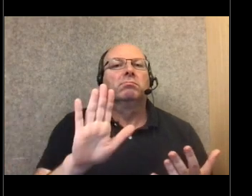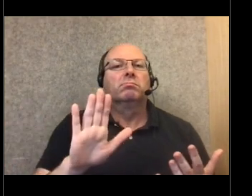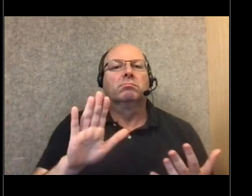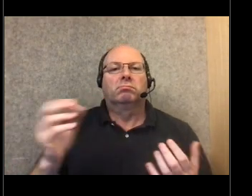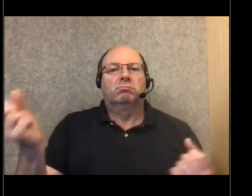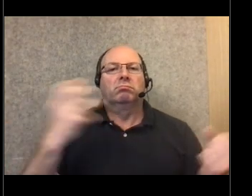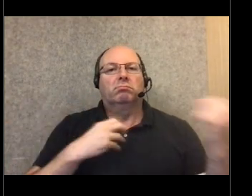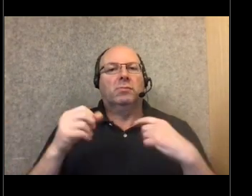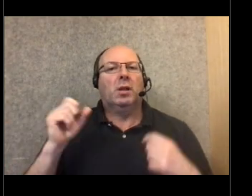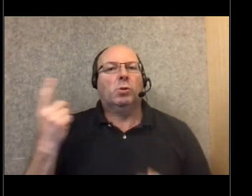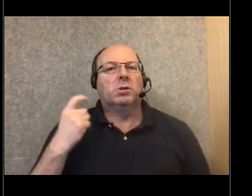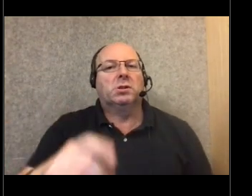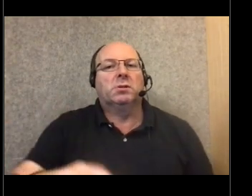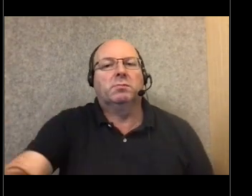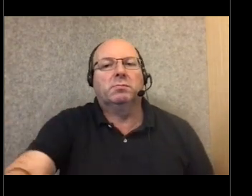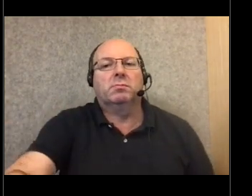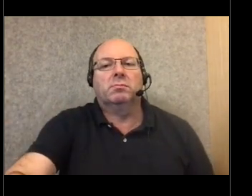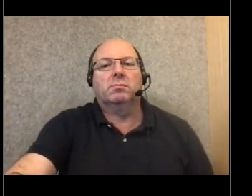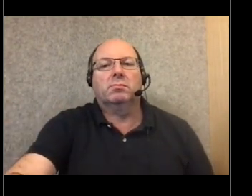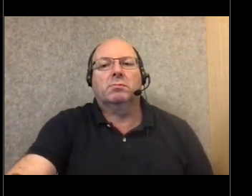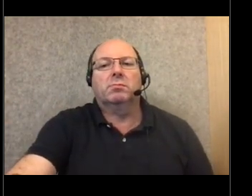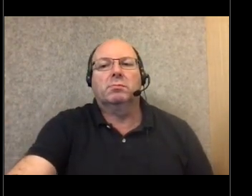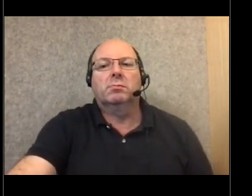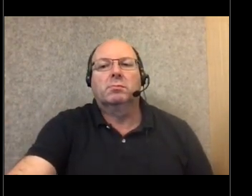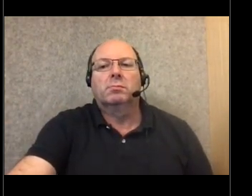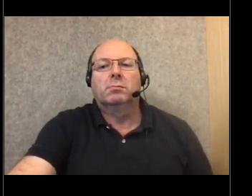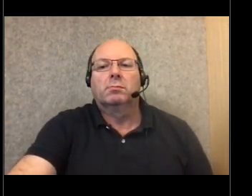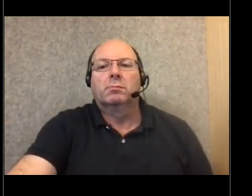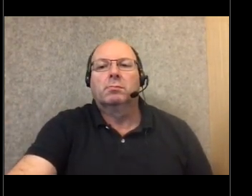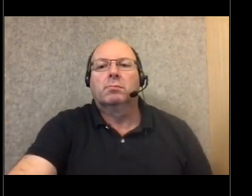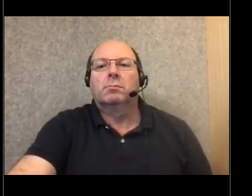submitted today during our training.